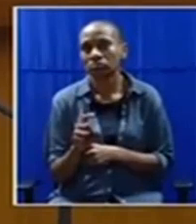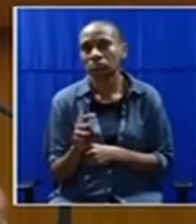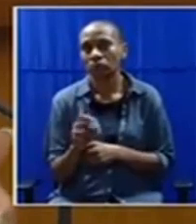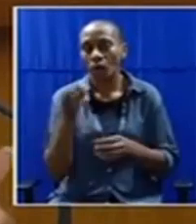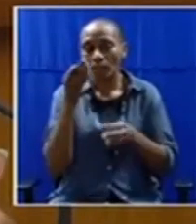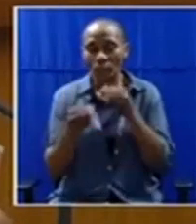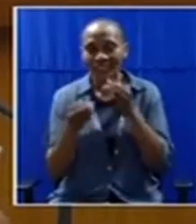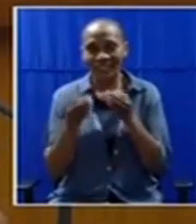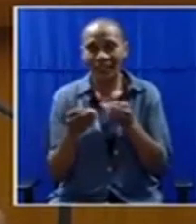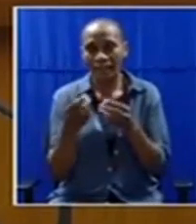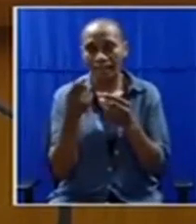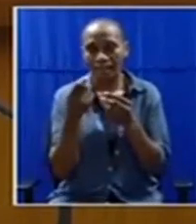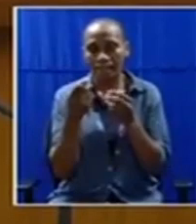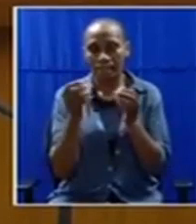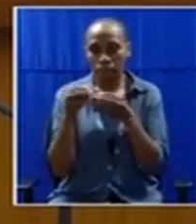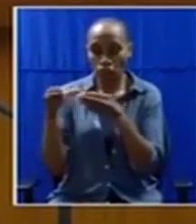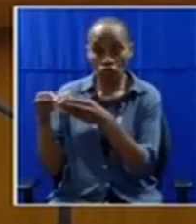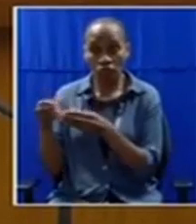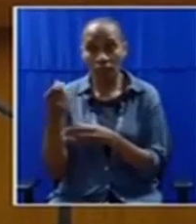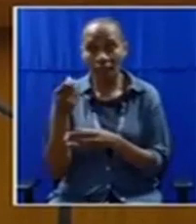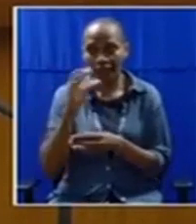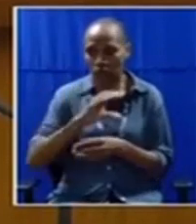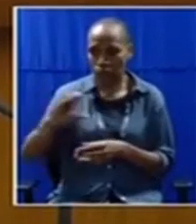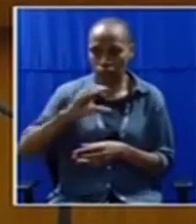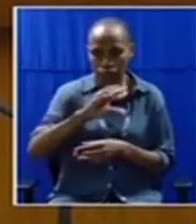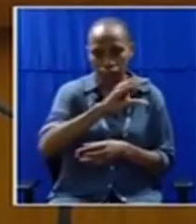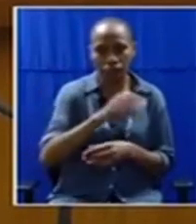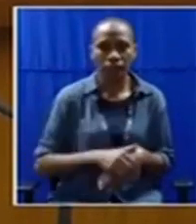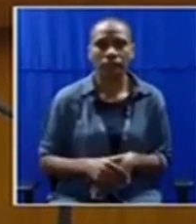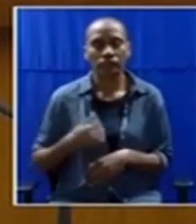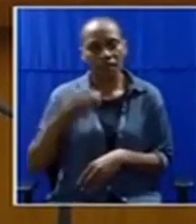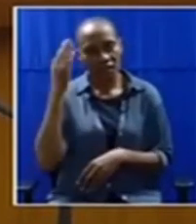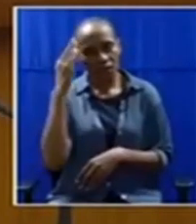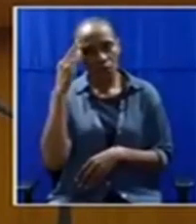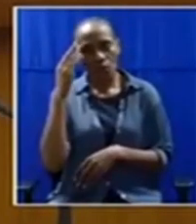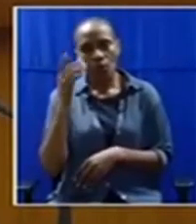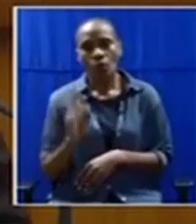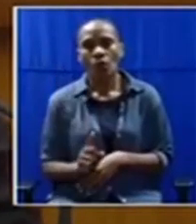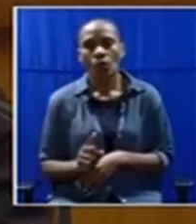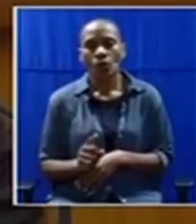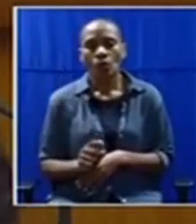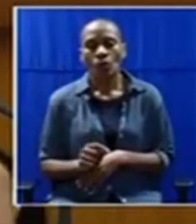political party funding. Lena siyati ukuthi yendelwe ukuthi vele kungabi nebantu labatozama ukuthi